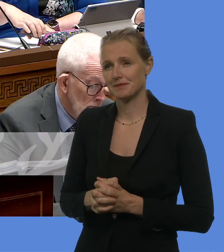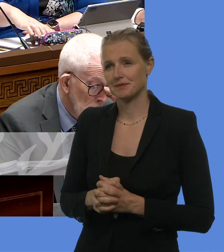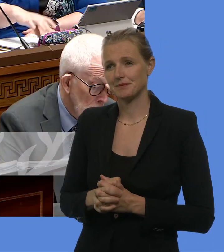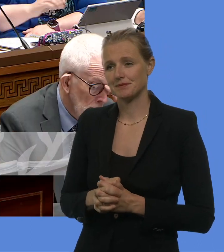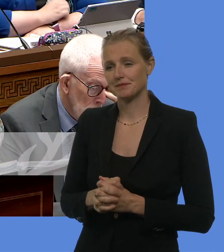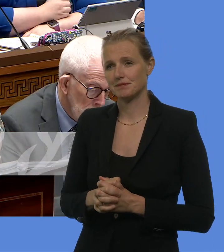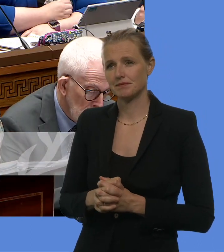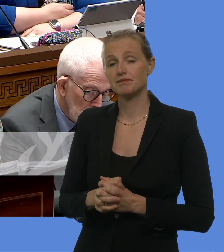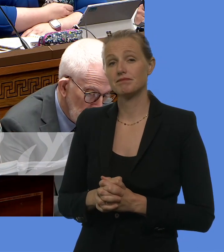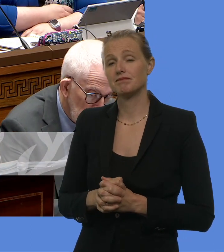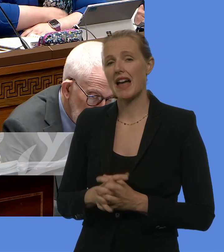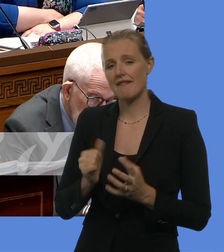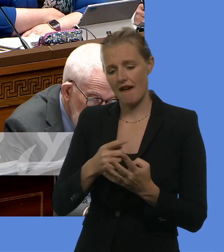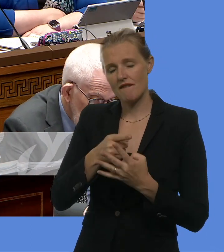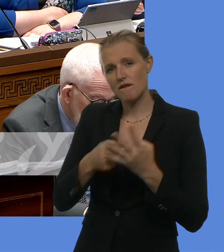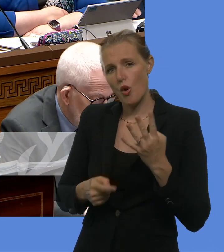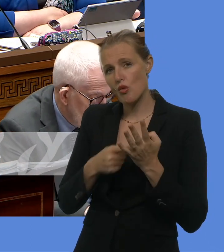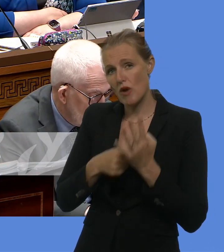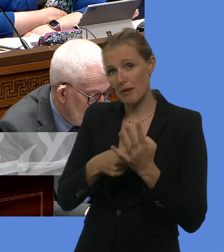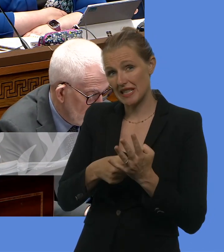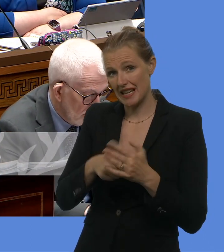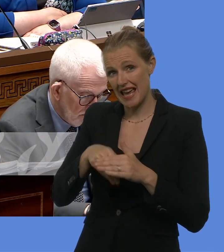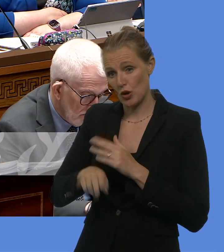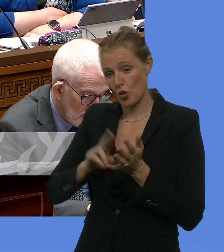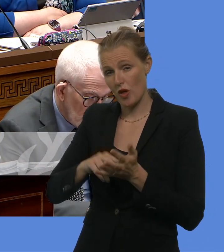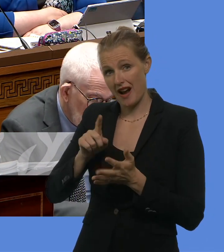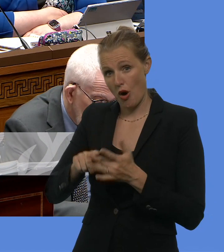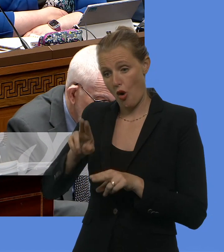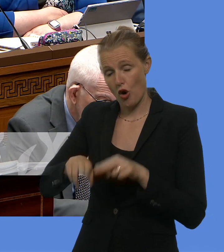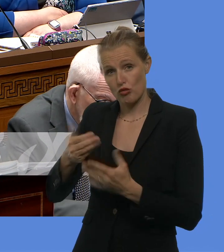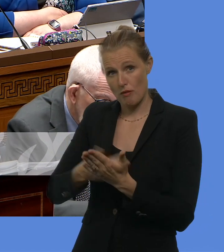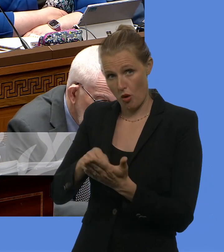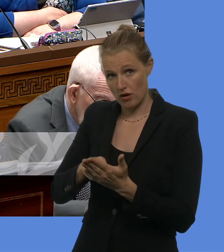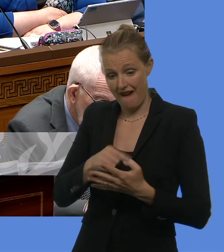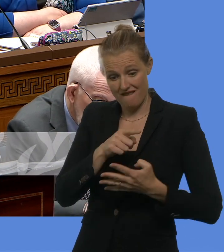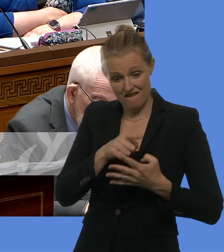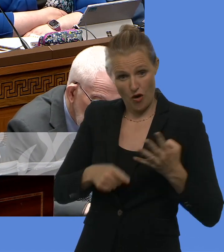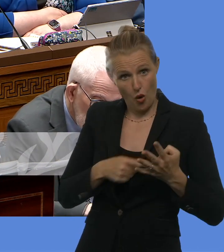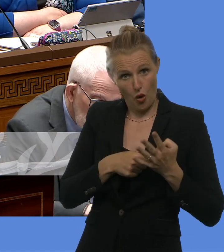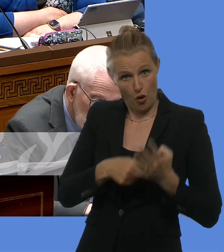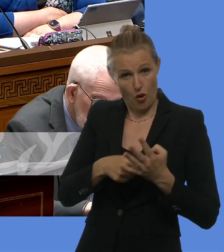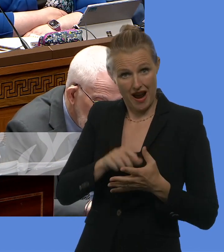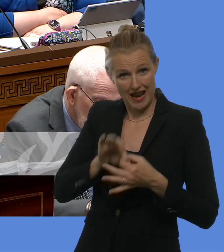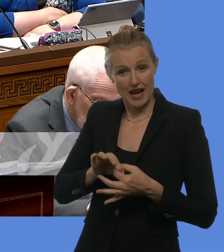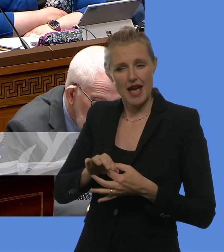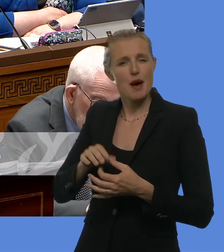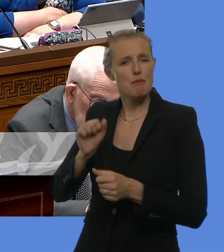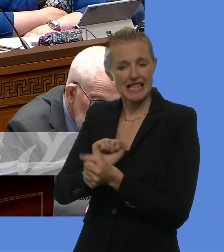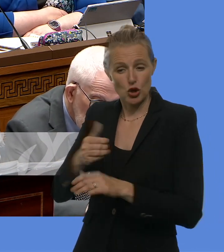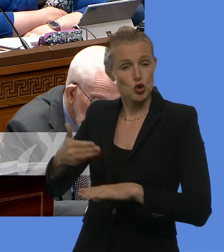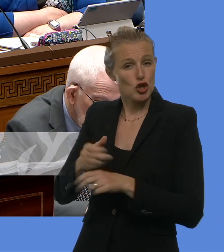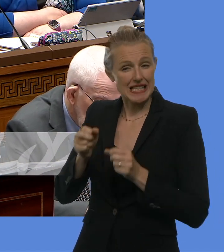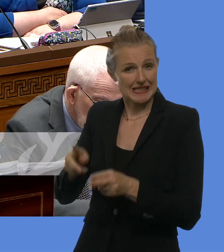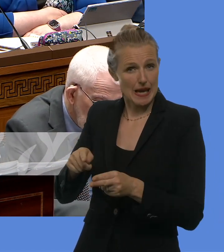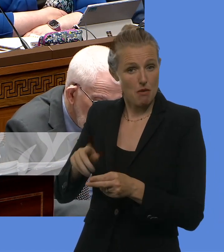Until the 4 recommendations outlined in the Northern Ireland Audit Office report relating to the Police Injury on Duty scheme are addressed, I have no plans